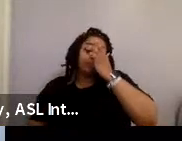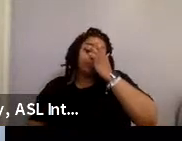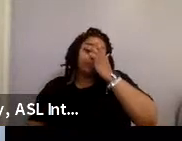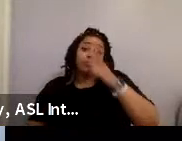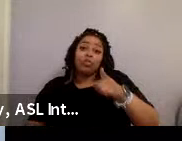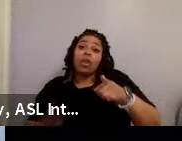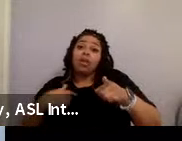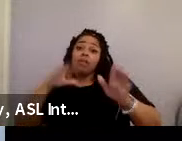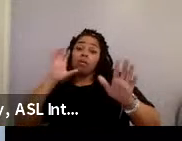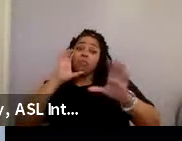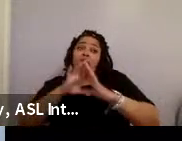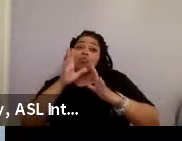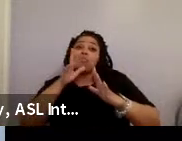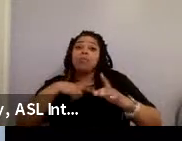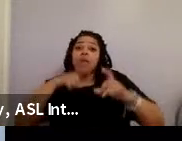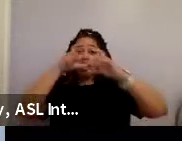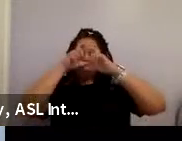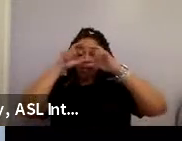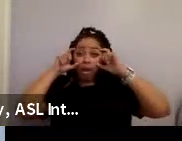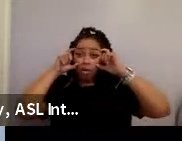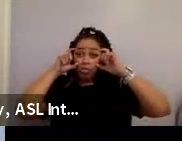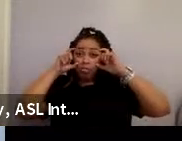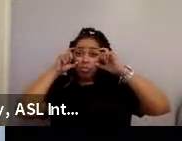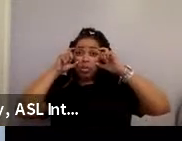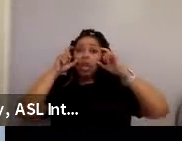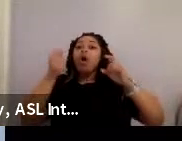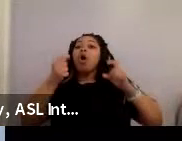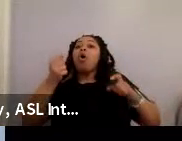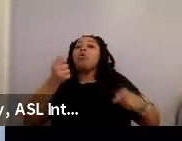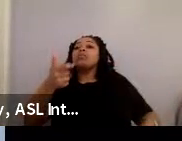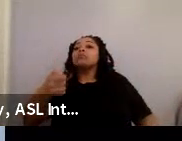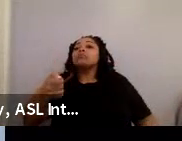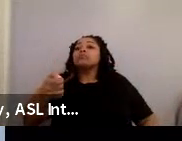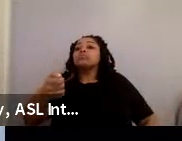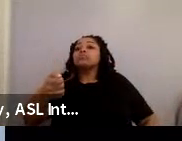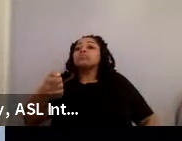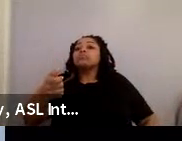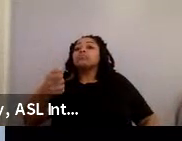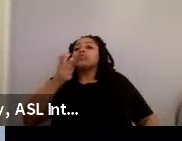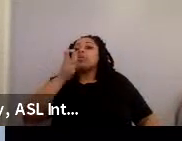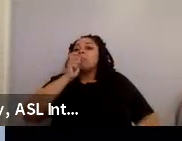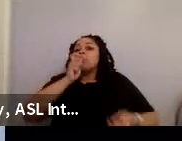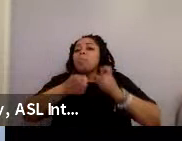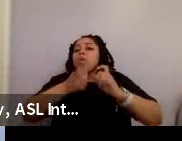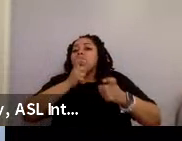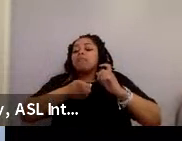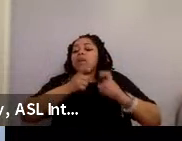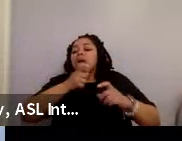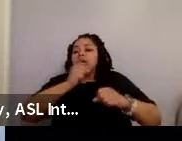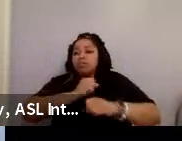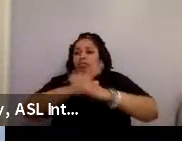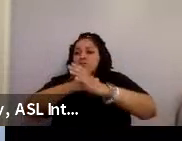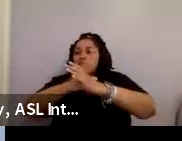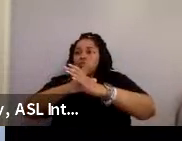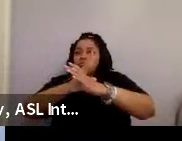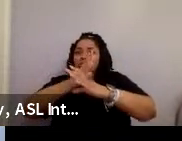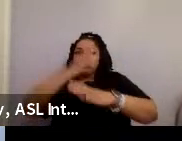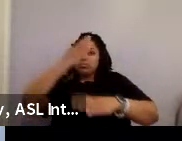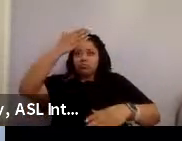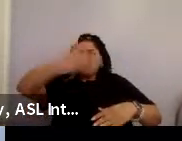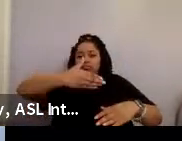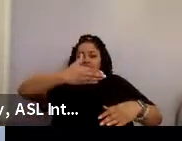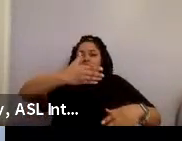have a photo of a woman wearing goggles and holding a handheld controller to modify the virtual model that appears in front of